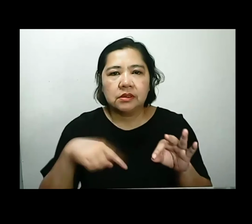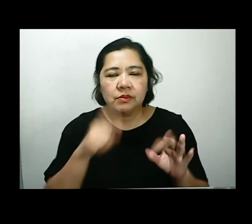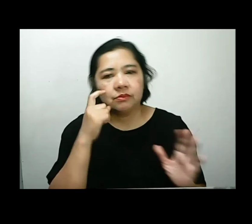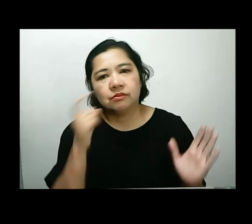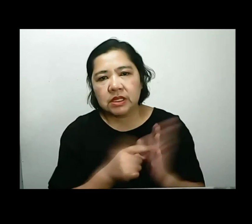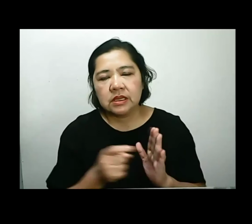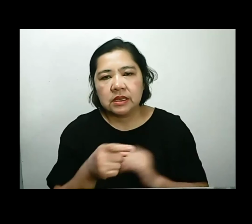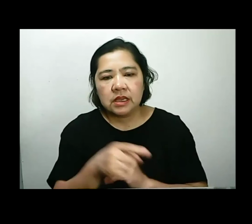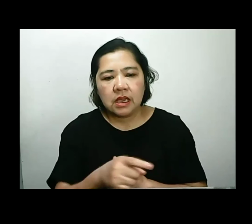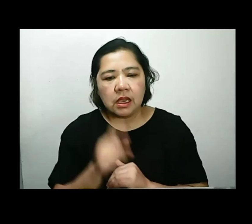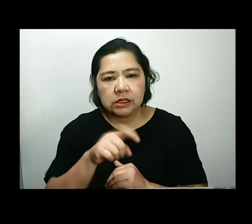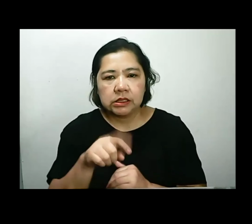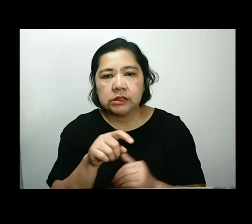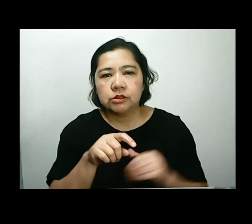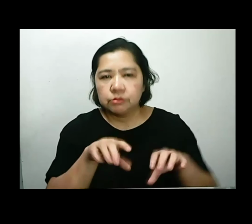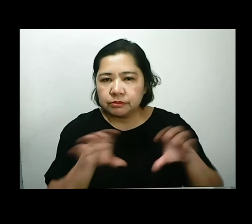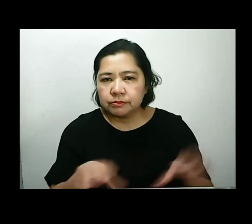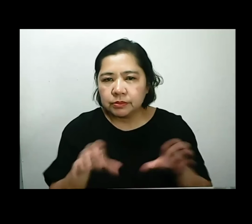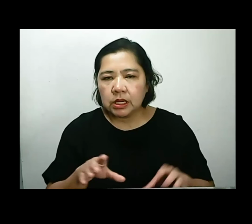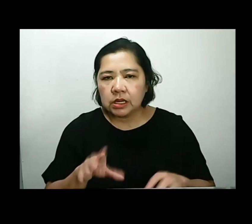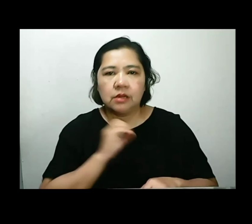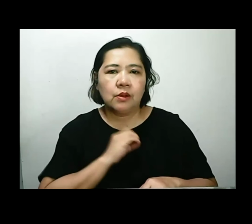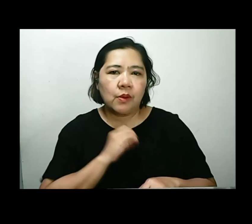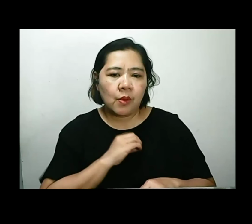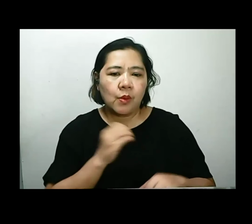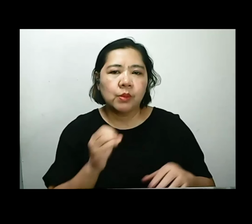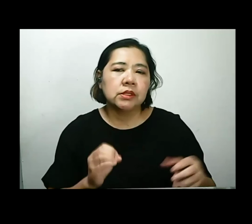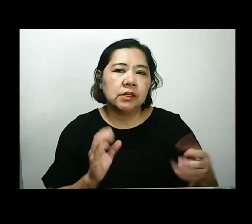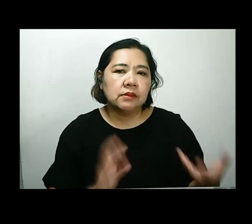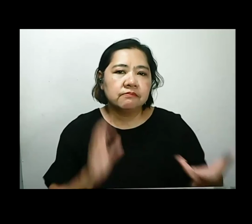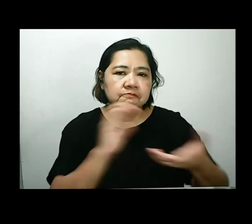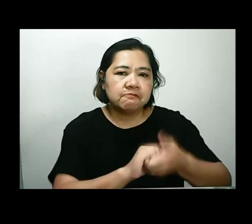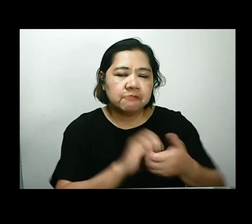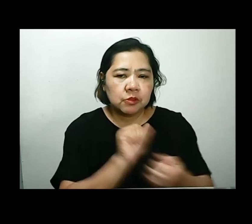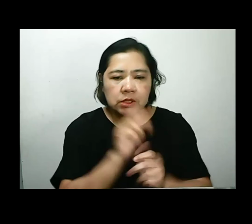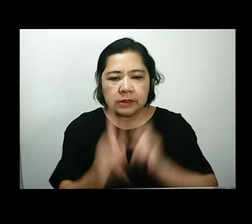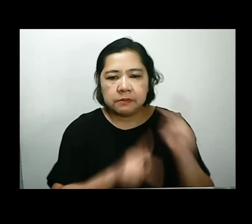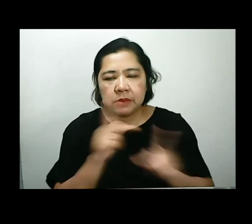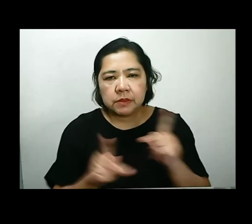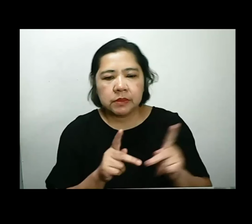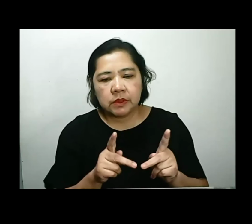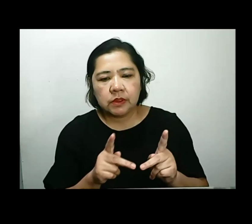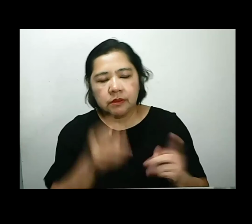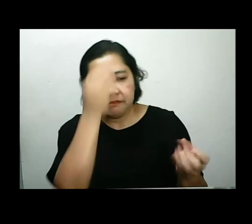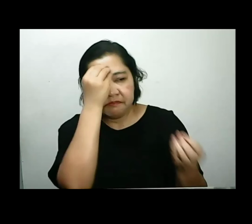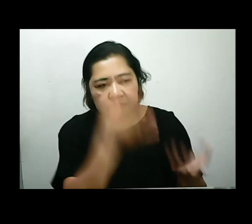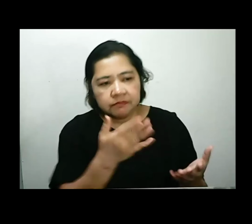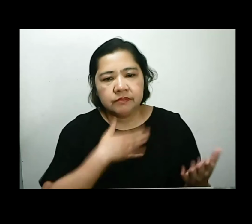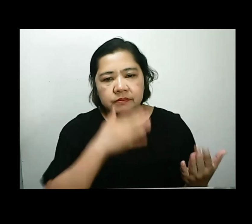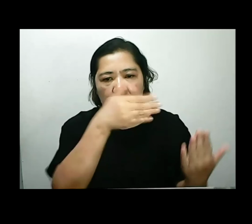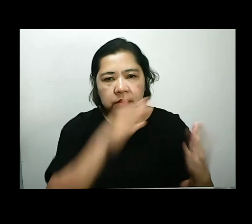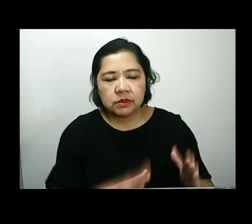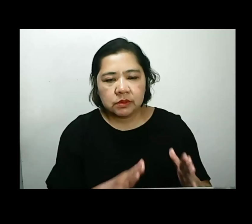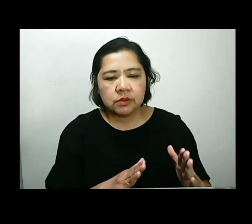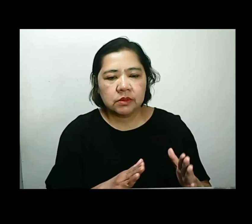practice this in our own engagements with people. Like I was telling my student who was going to go to one of the islands